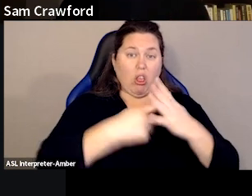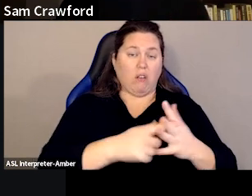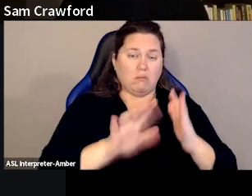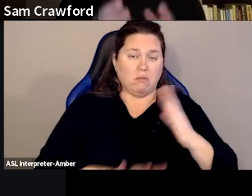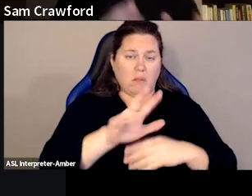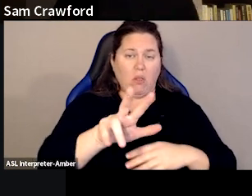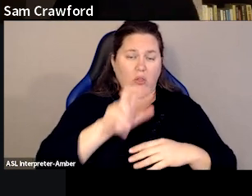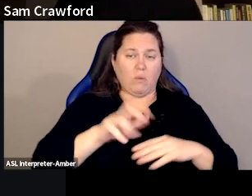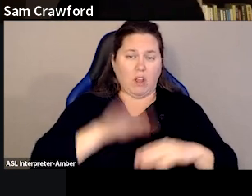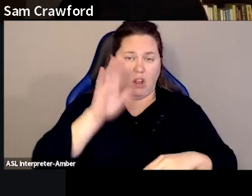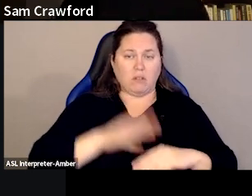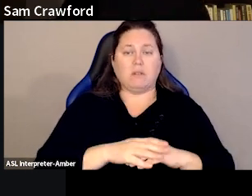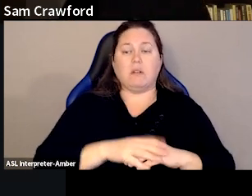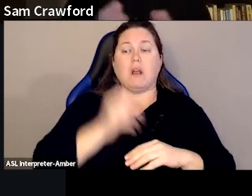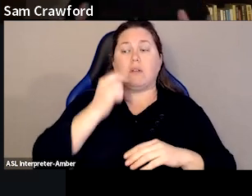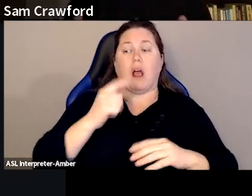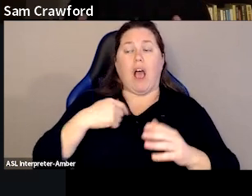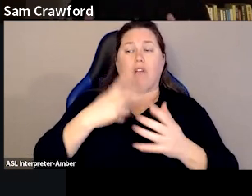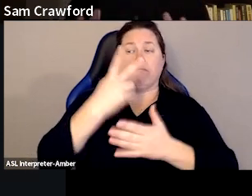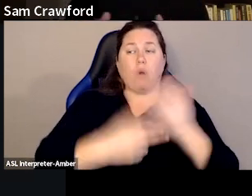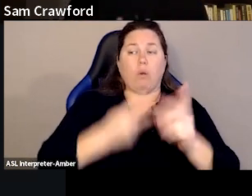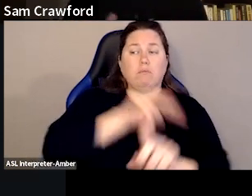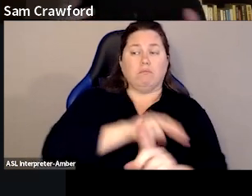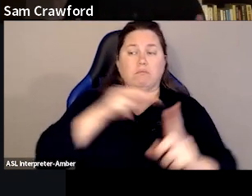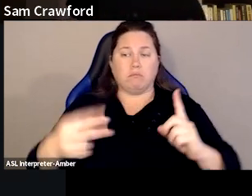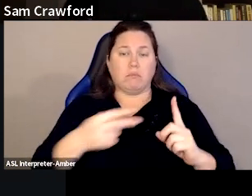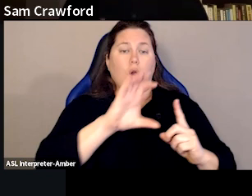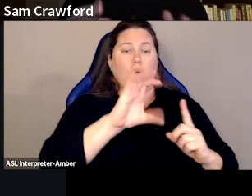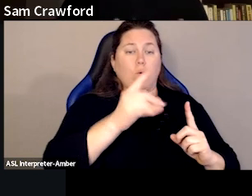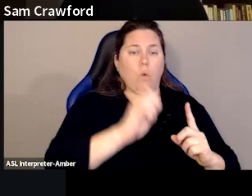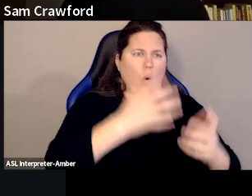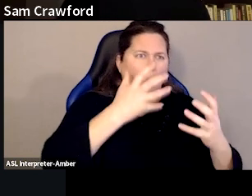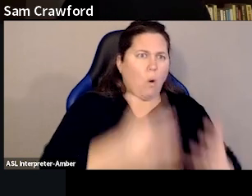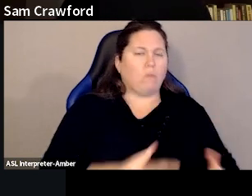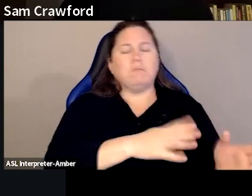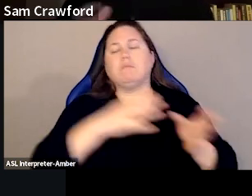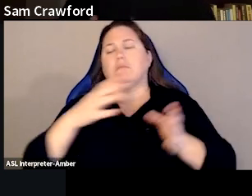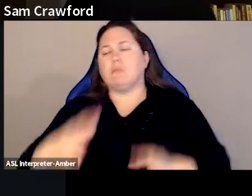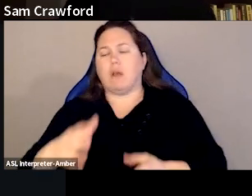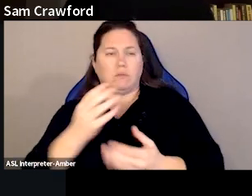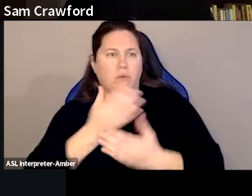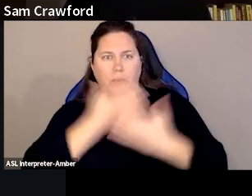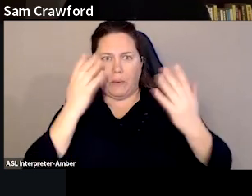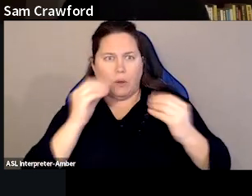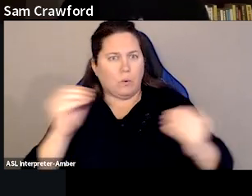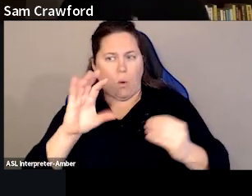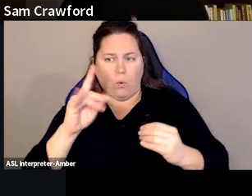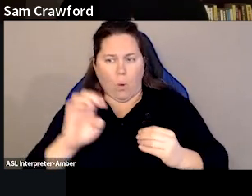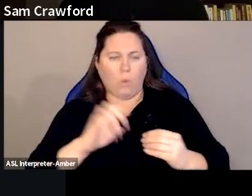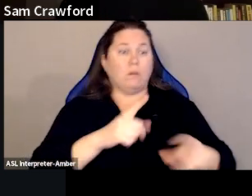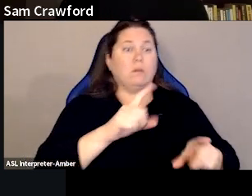the coin when it comes to code-intensive versus code-free. So I've seen the benefits of standard and then your not so standard